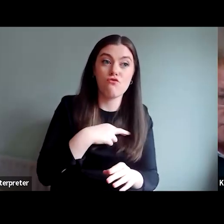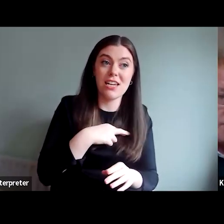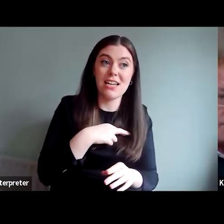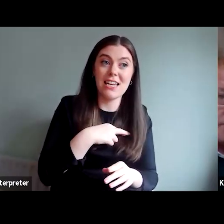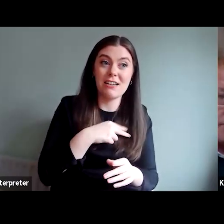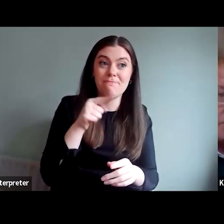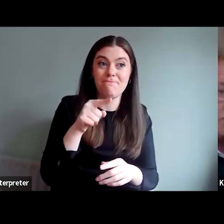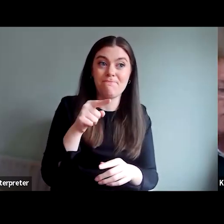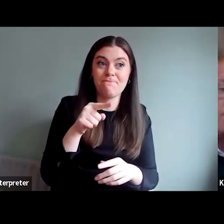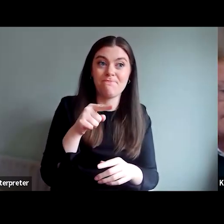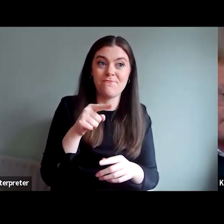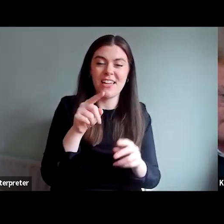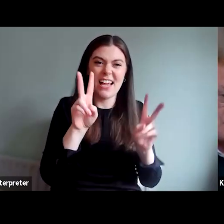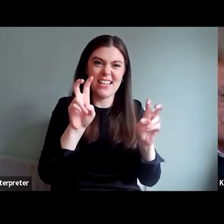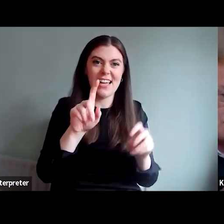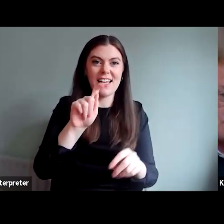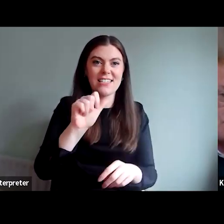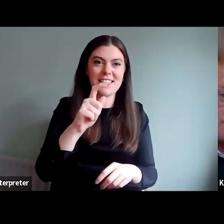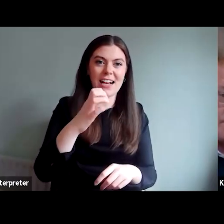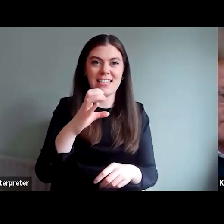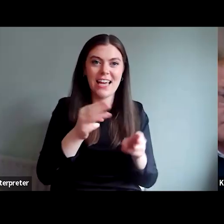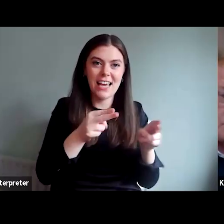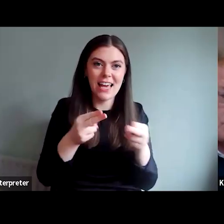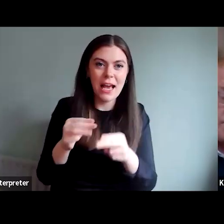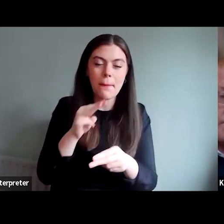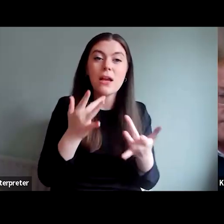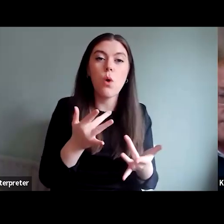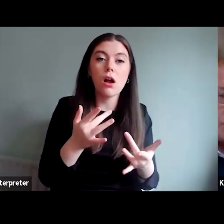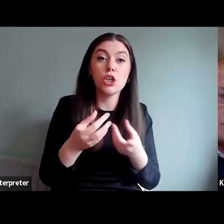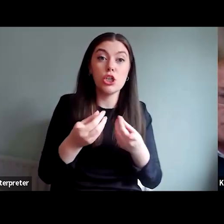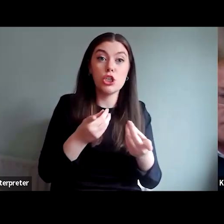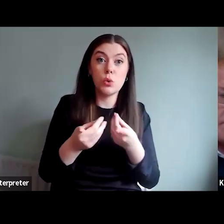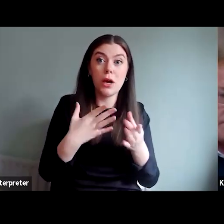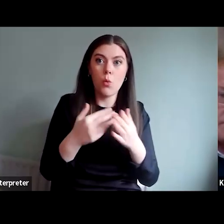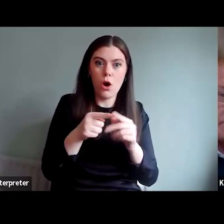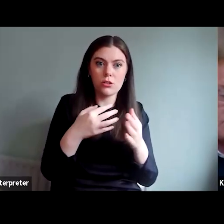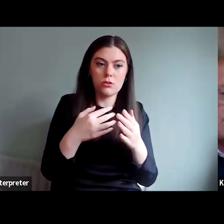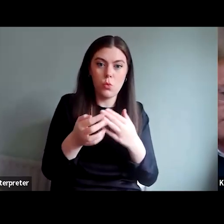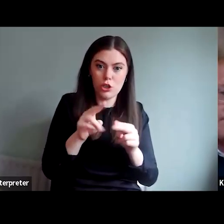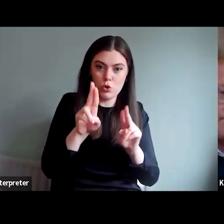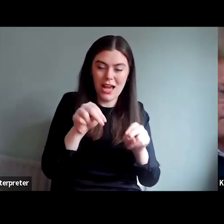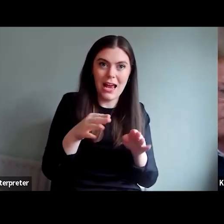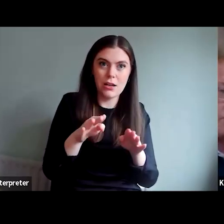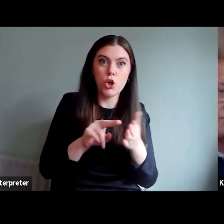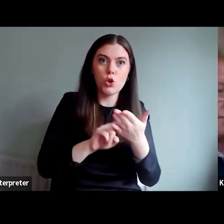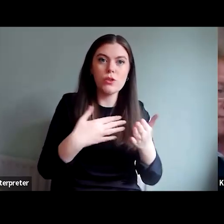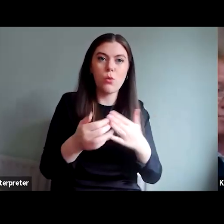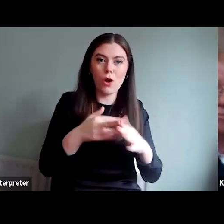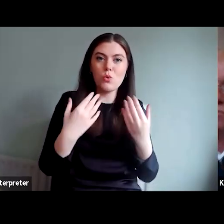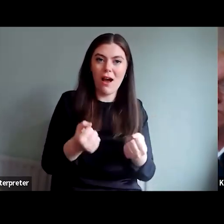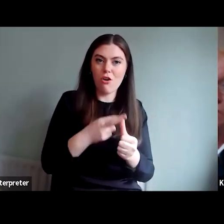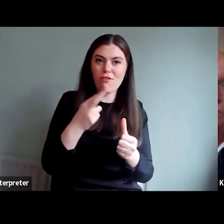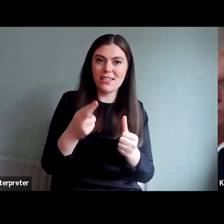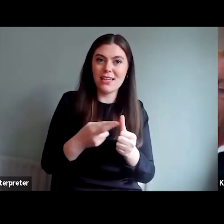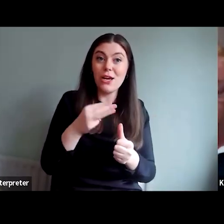you can with what you have. So what we had was, contacts with people, a community that might be receptive to this idea. But